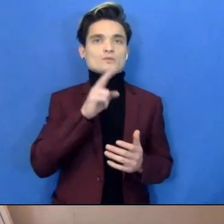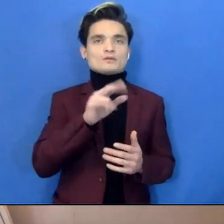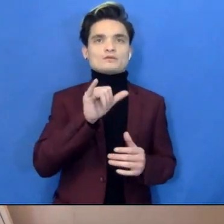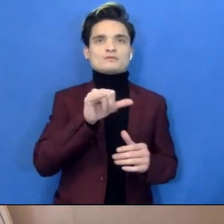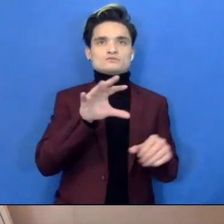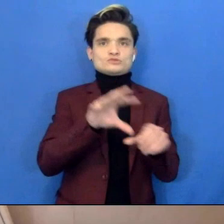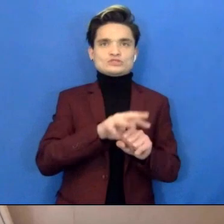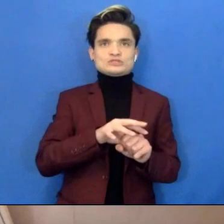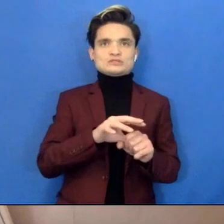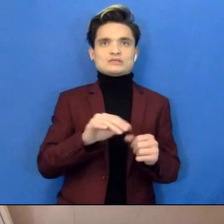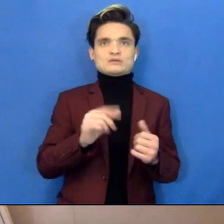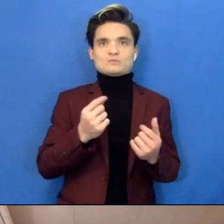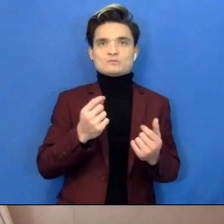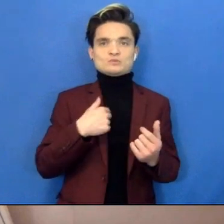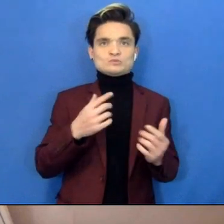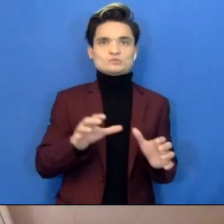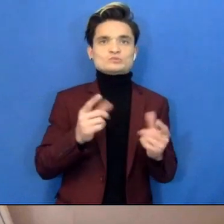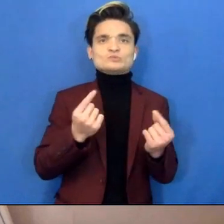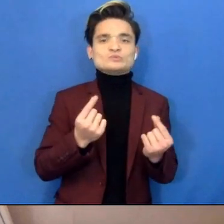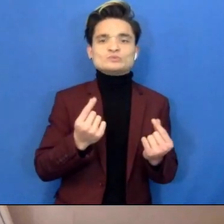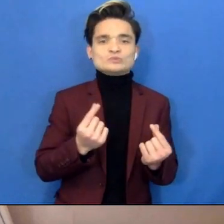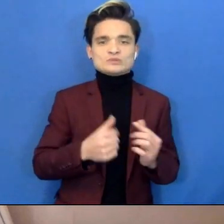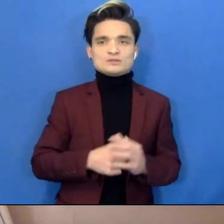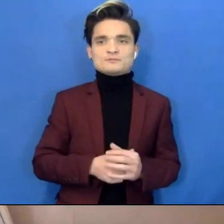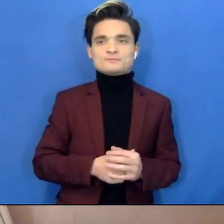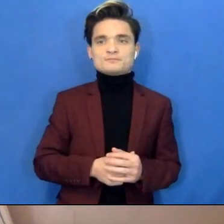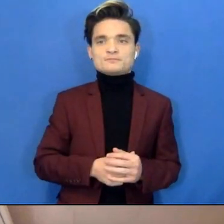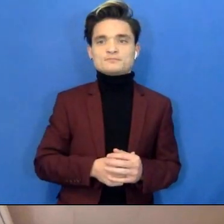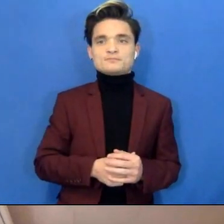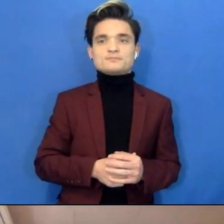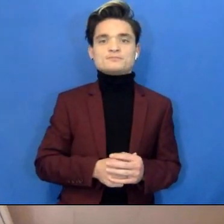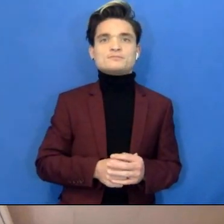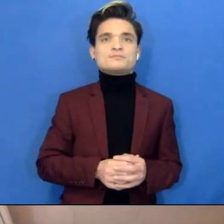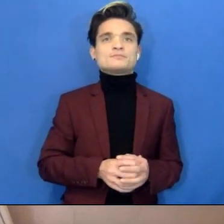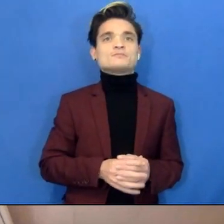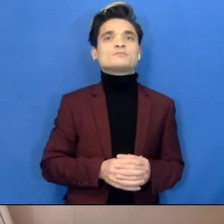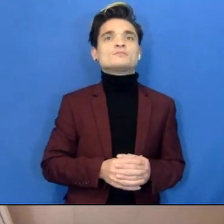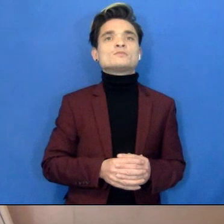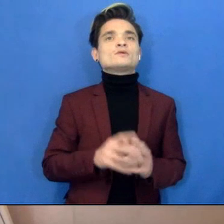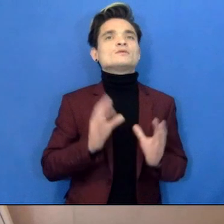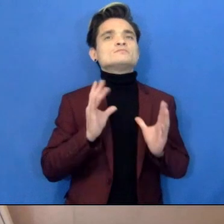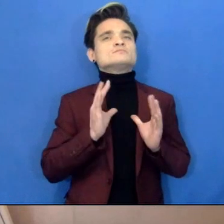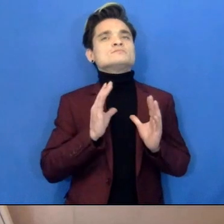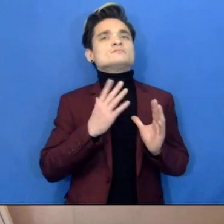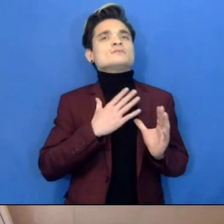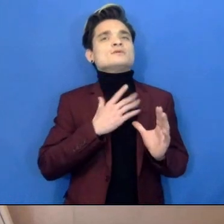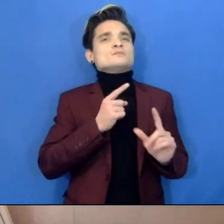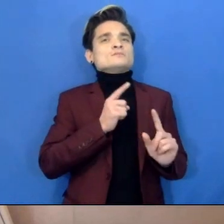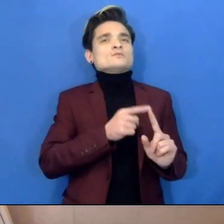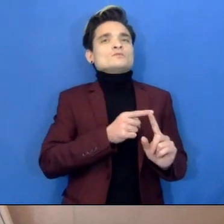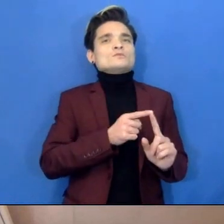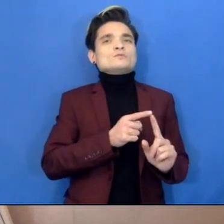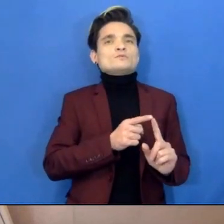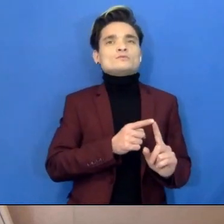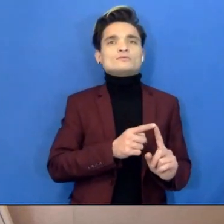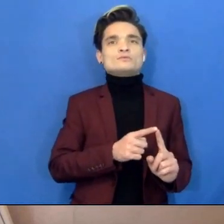Okay, cool. Because my point is, like, I think that as performers and we speak to an audience, even